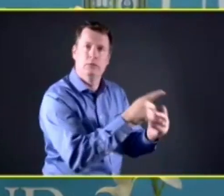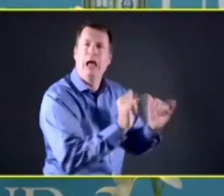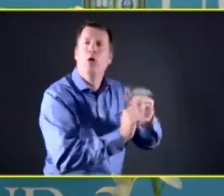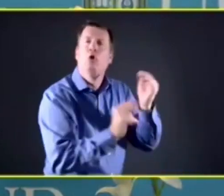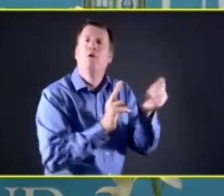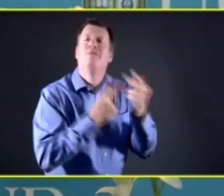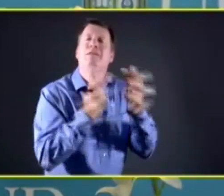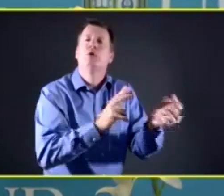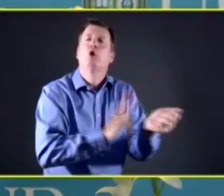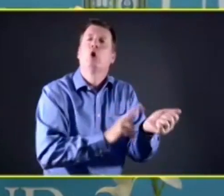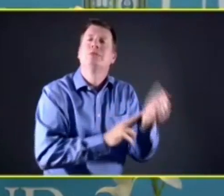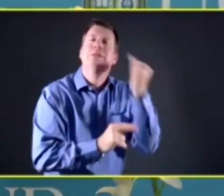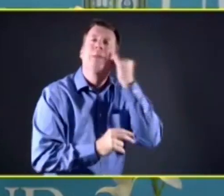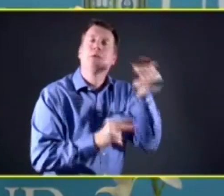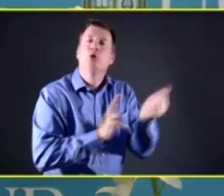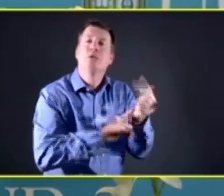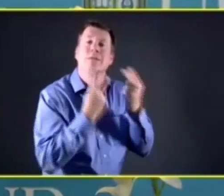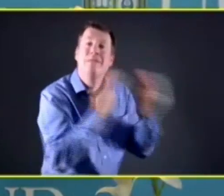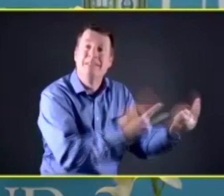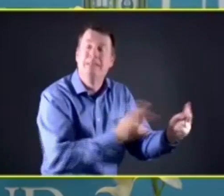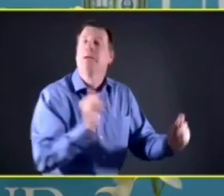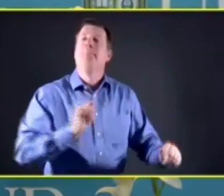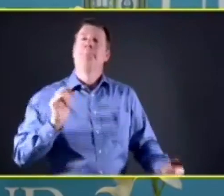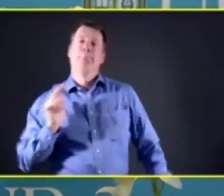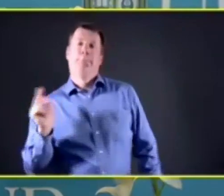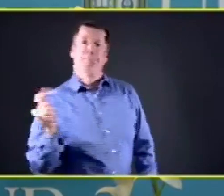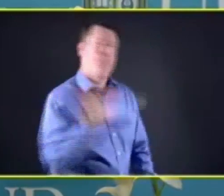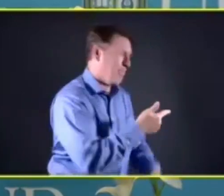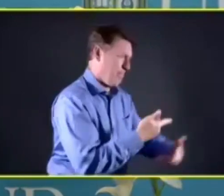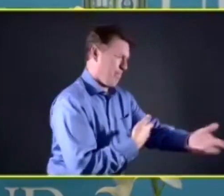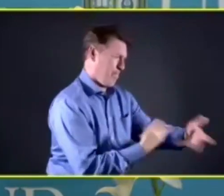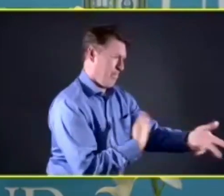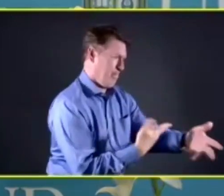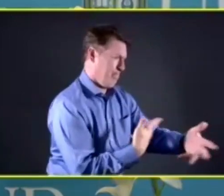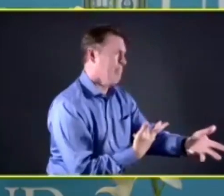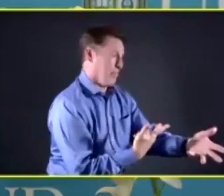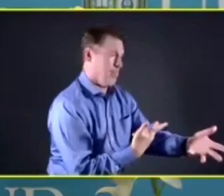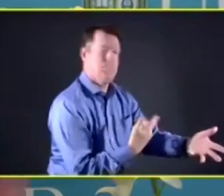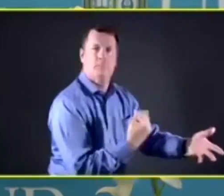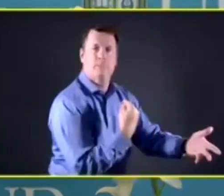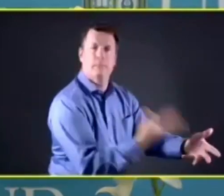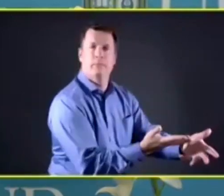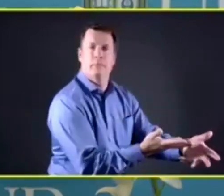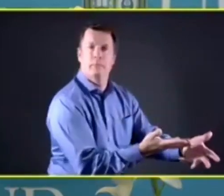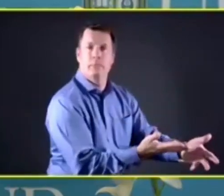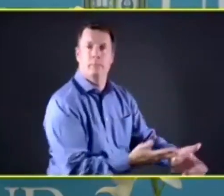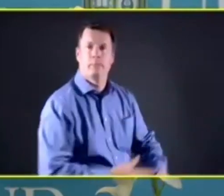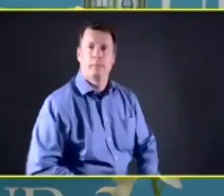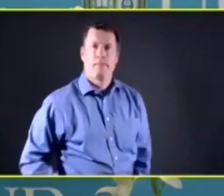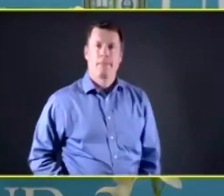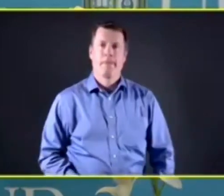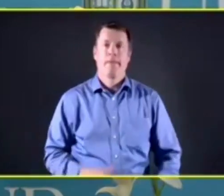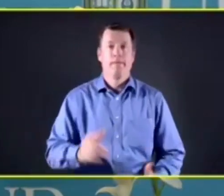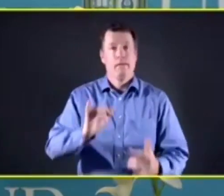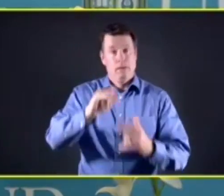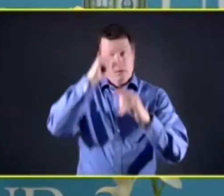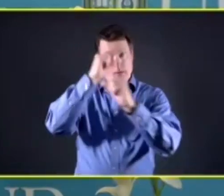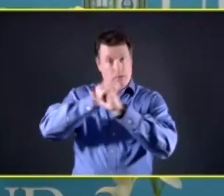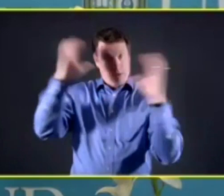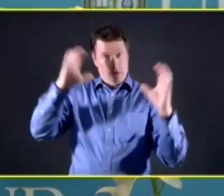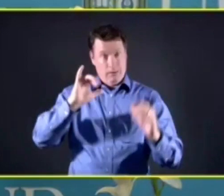this to do what's safest for the patients and the rest of the community and the research